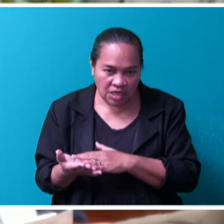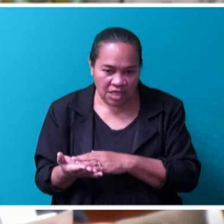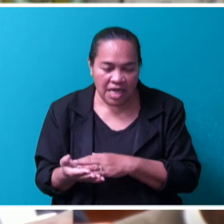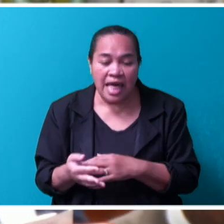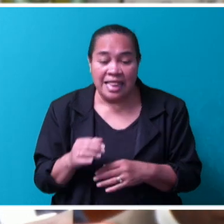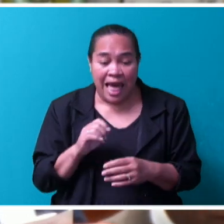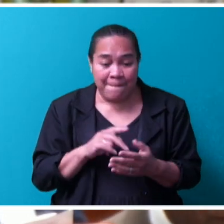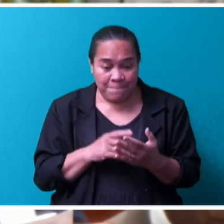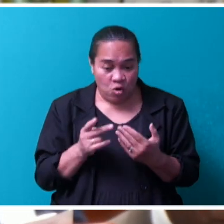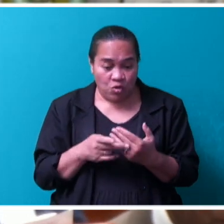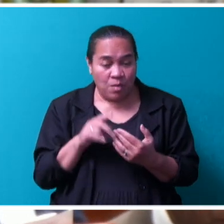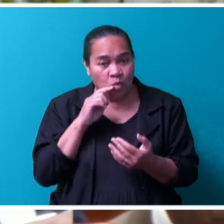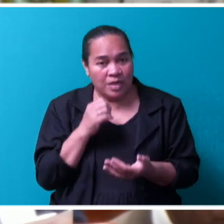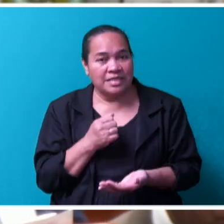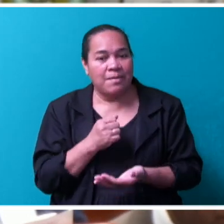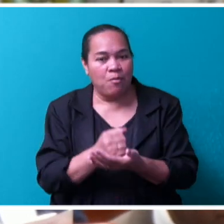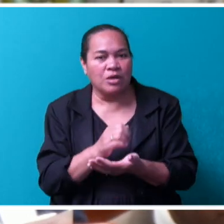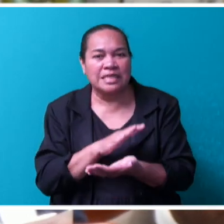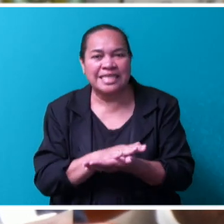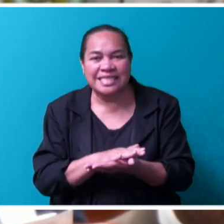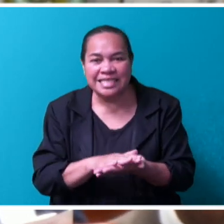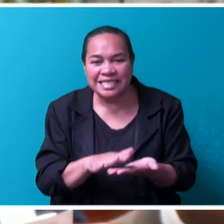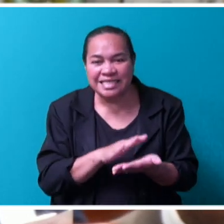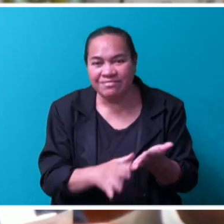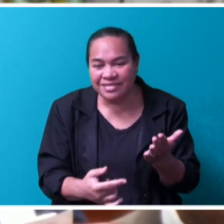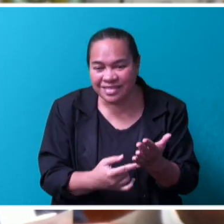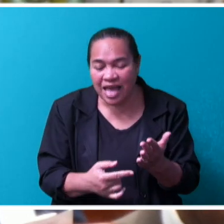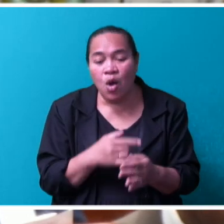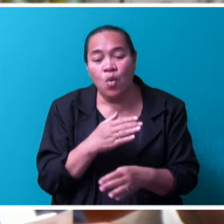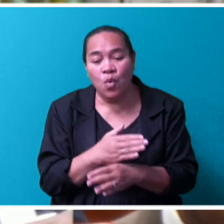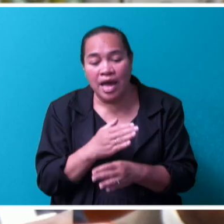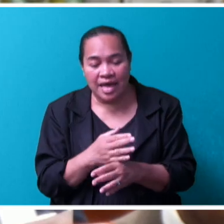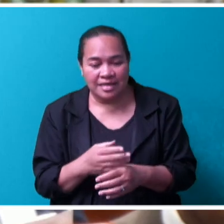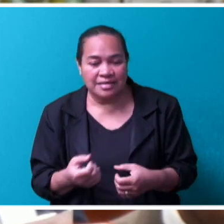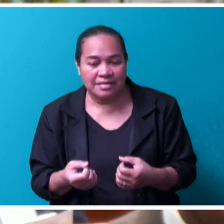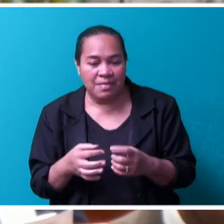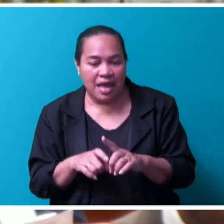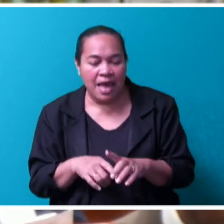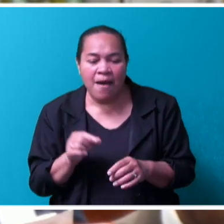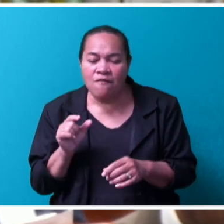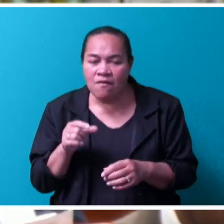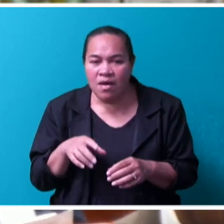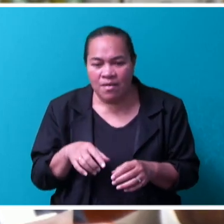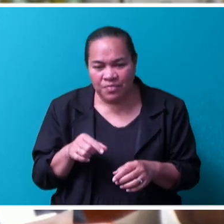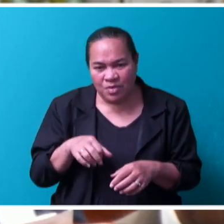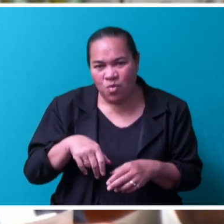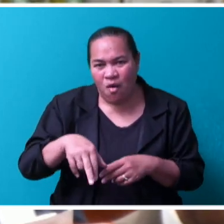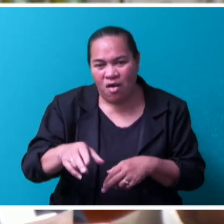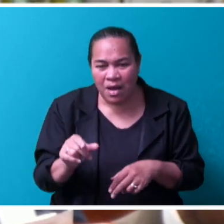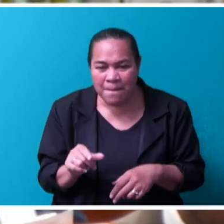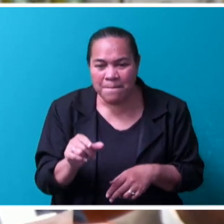will support sanitation, water supply improvement, footpaths, drainage,